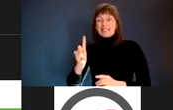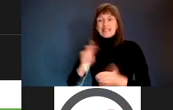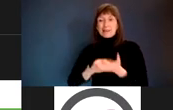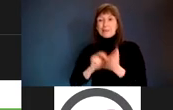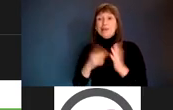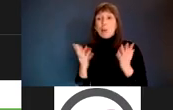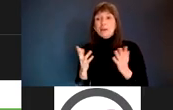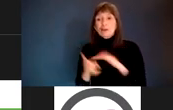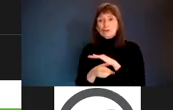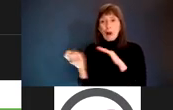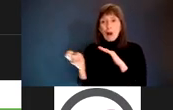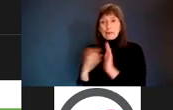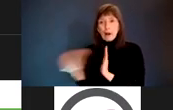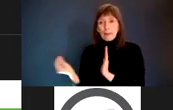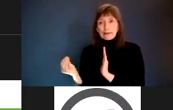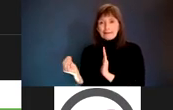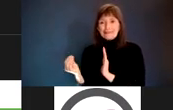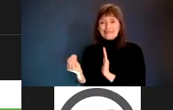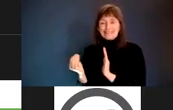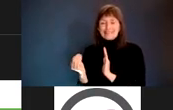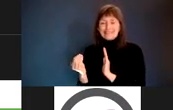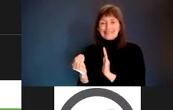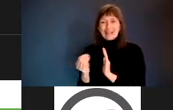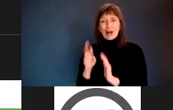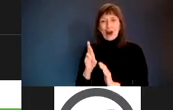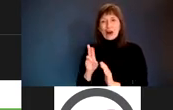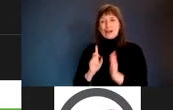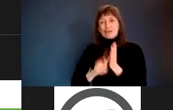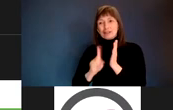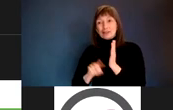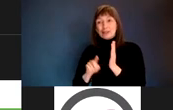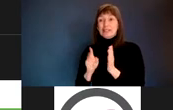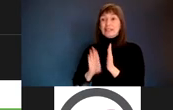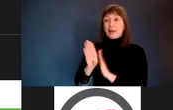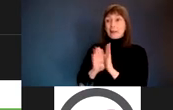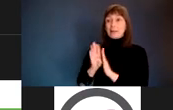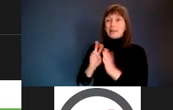that are working well somewhere else, then let's think about what may work here.